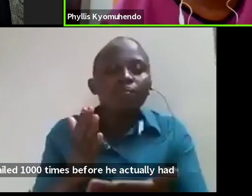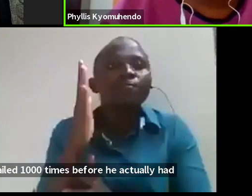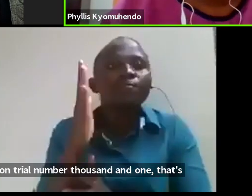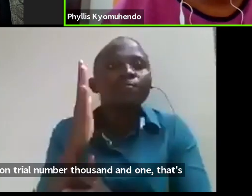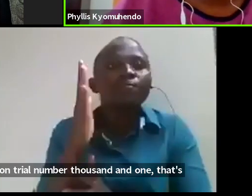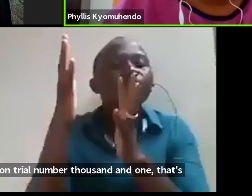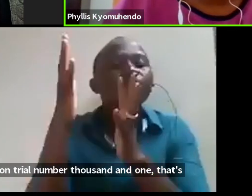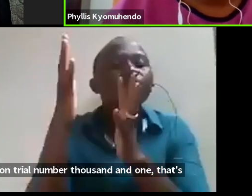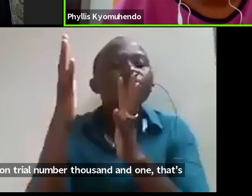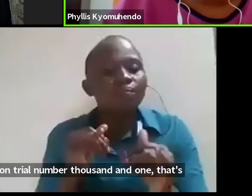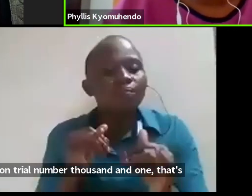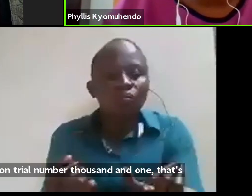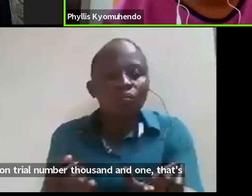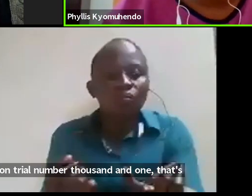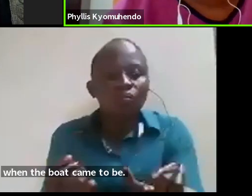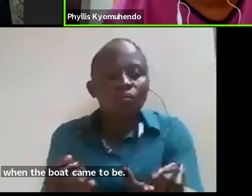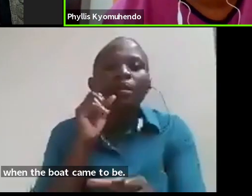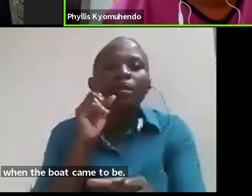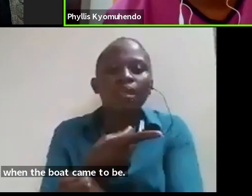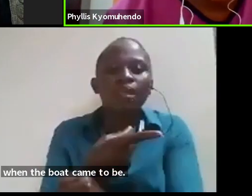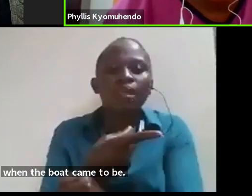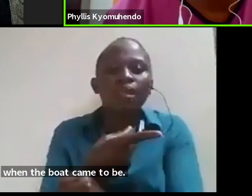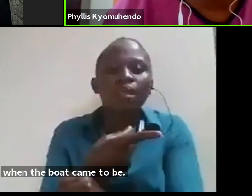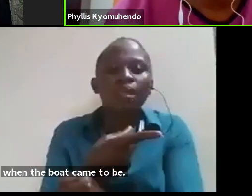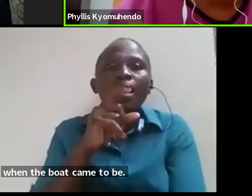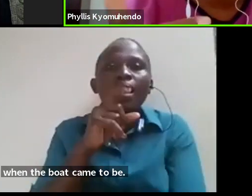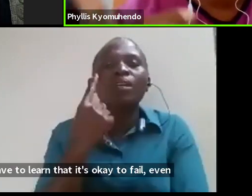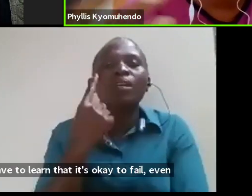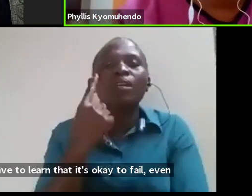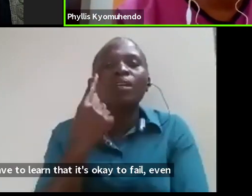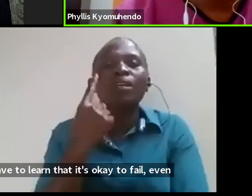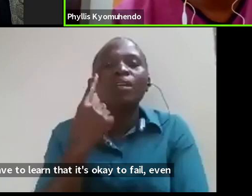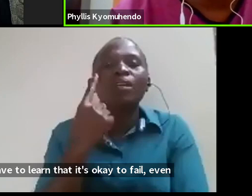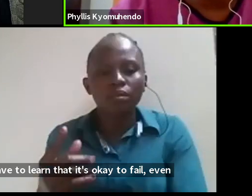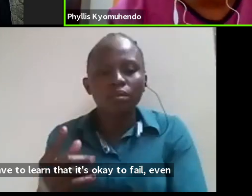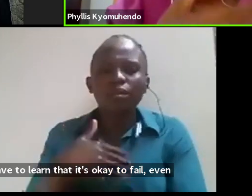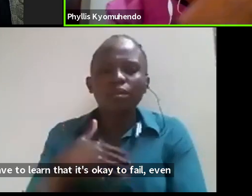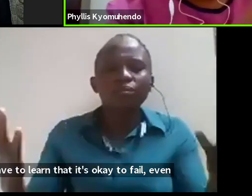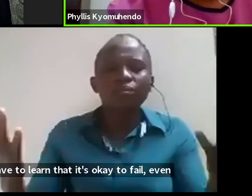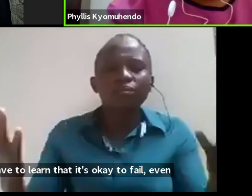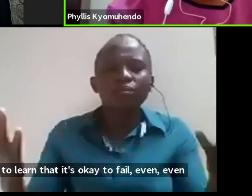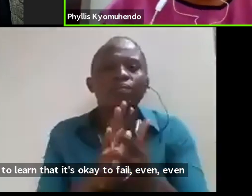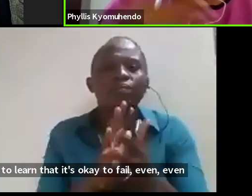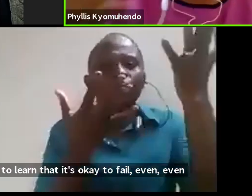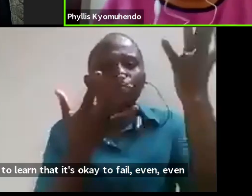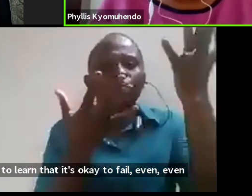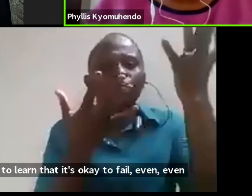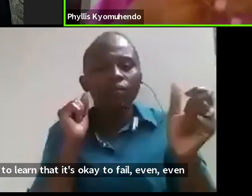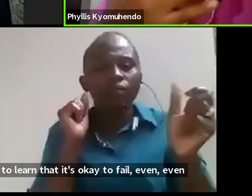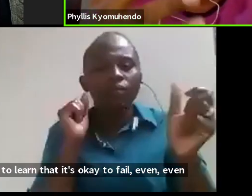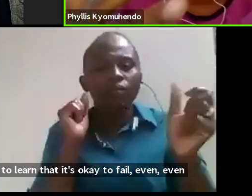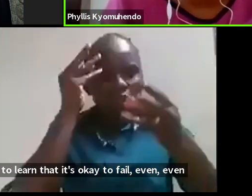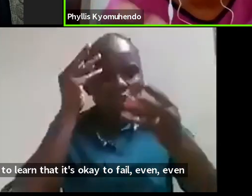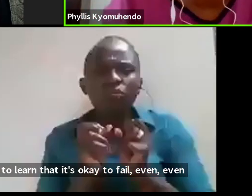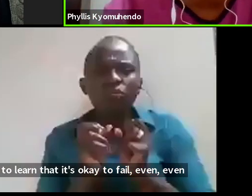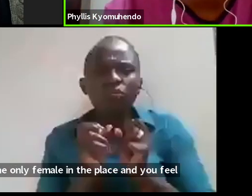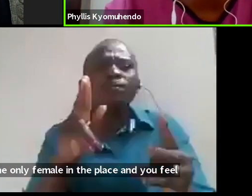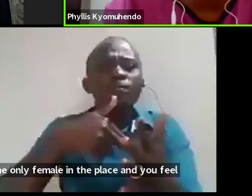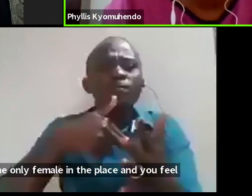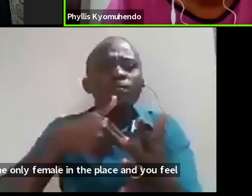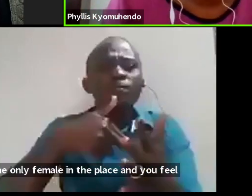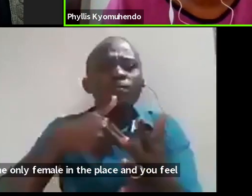be. So we have to learn that it's okay to fail. Even if you're the only female in the place and you failed at something, it's okay. Be open